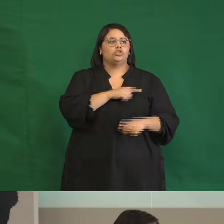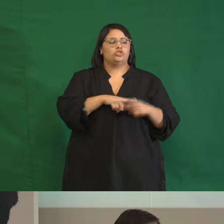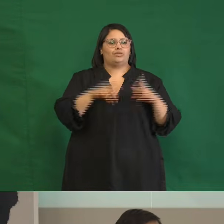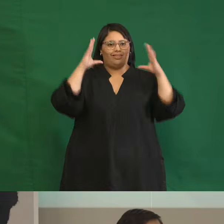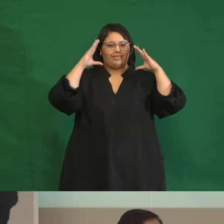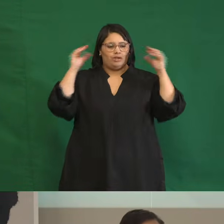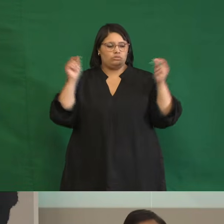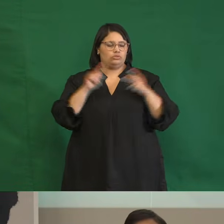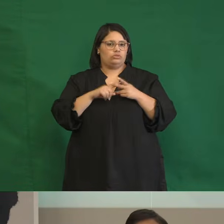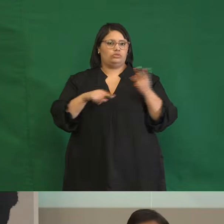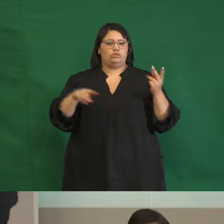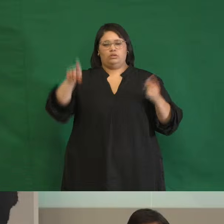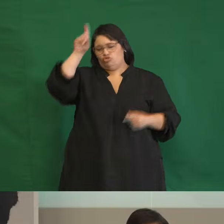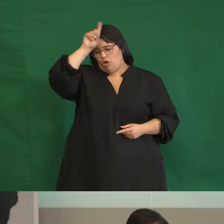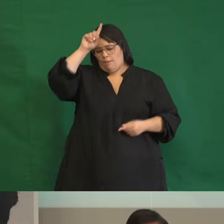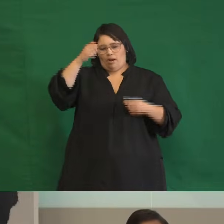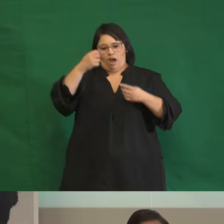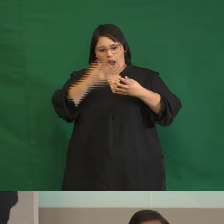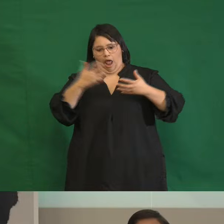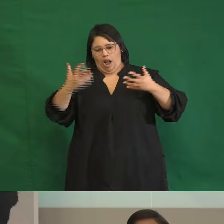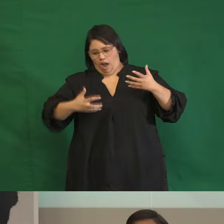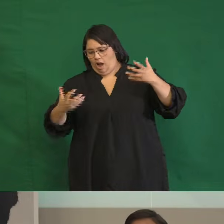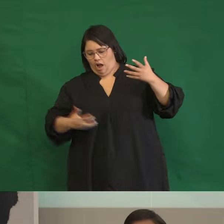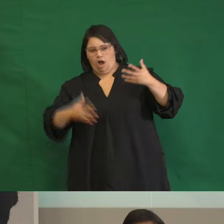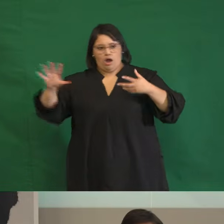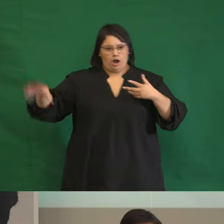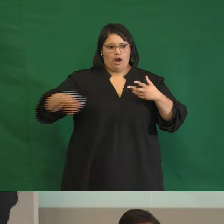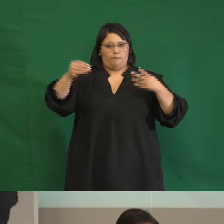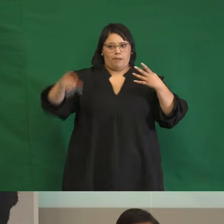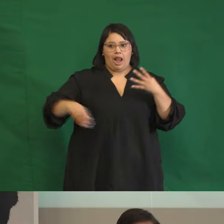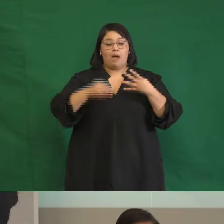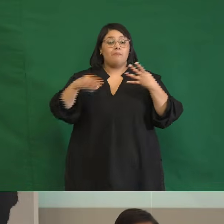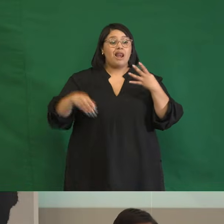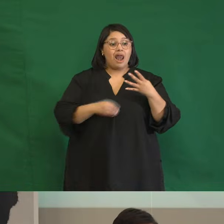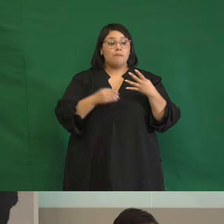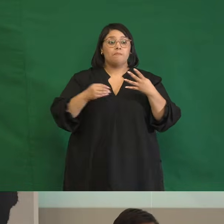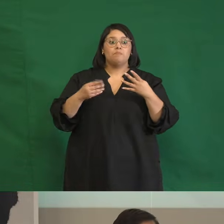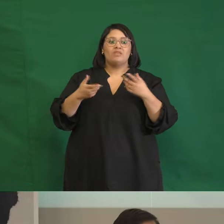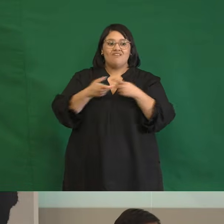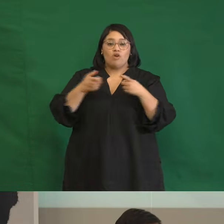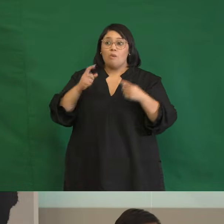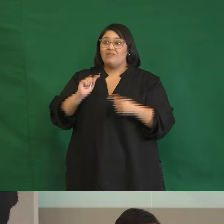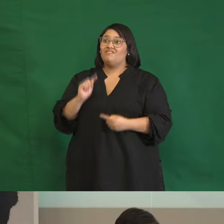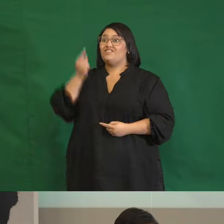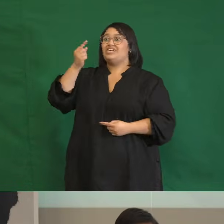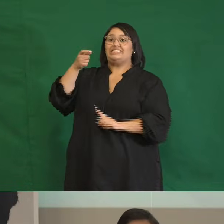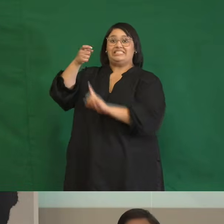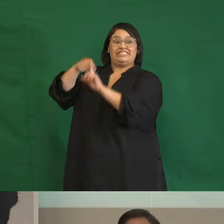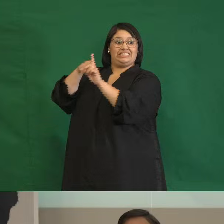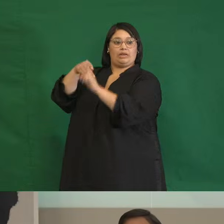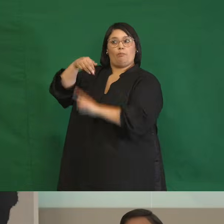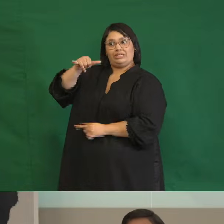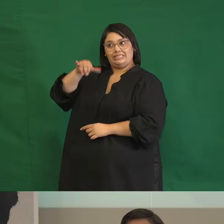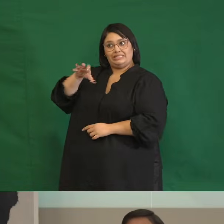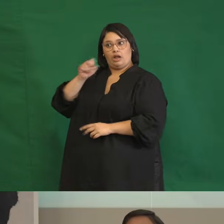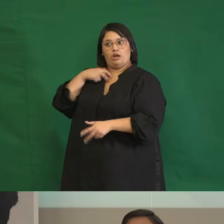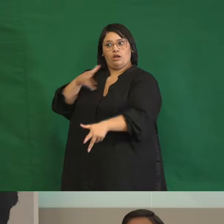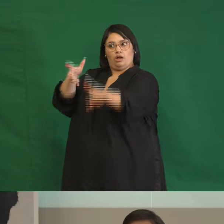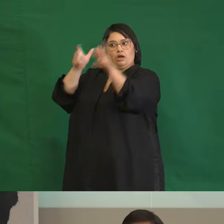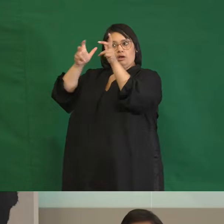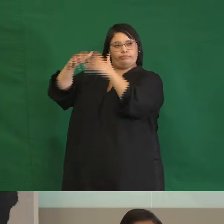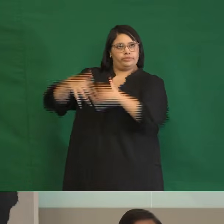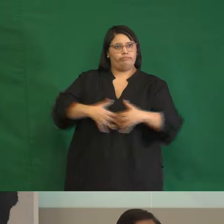German WordNet, etc., all stem from this very first Princeton WordNet, or at least